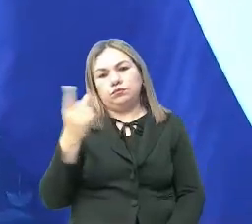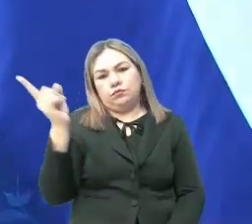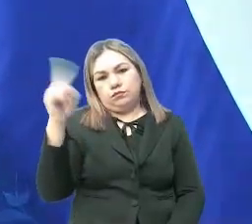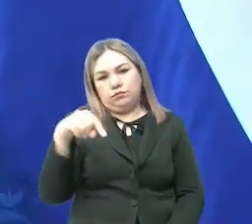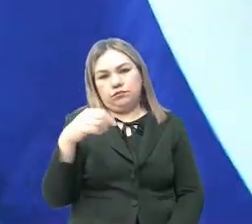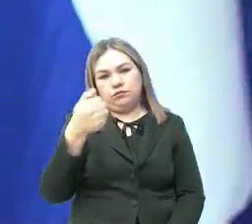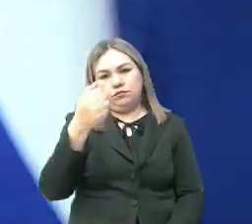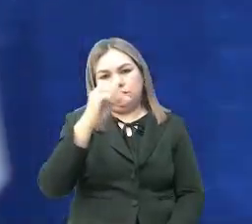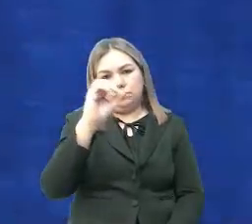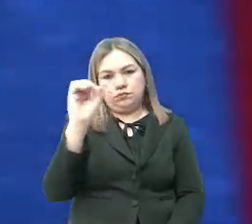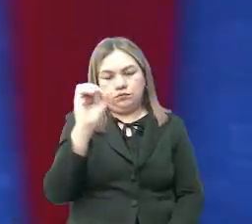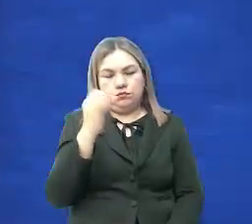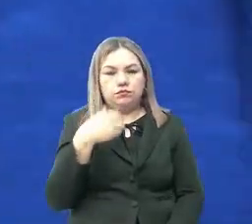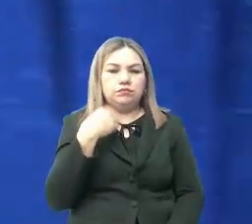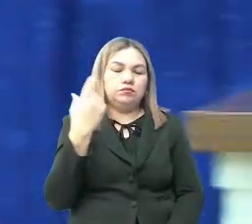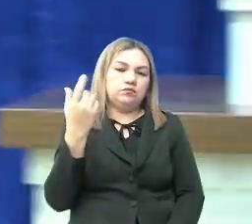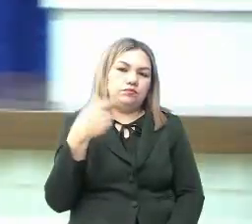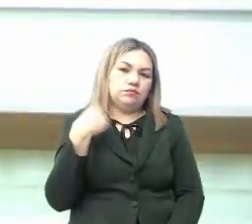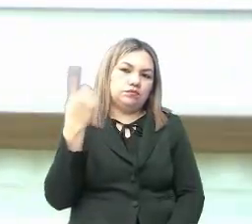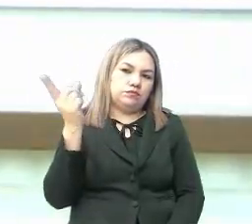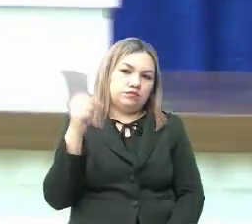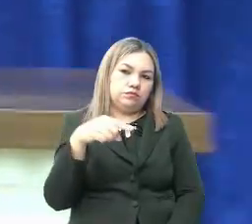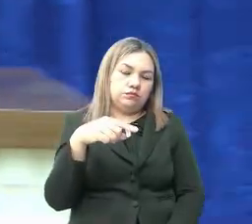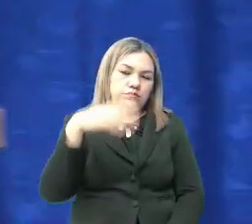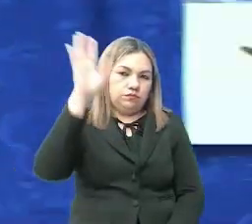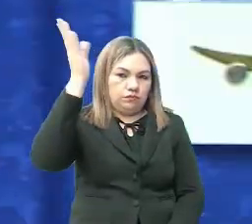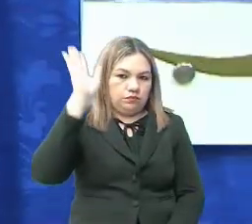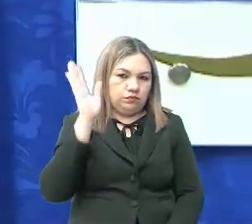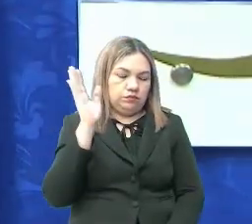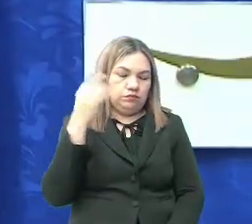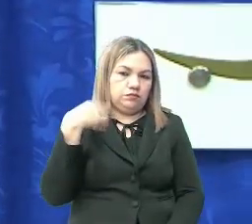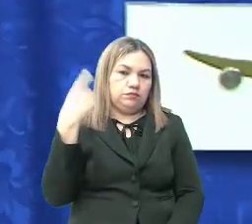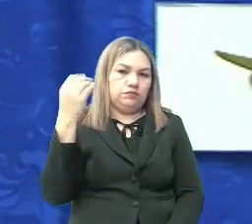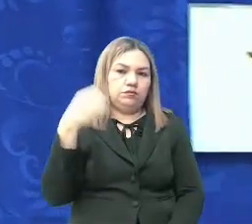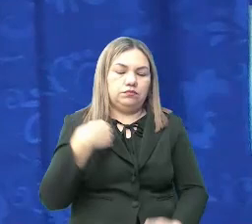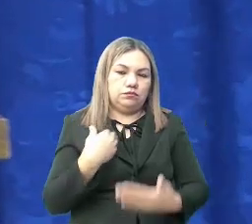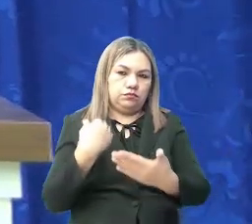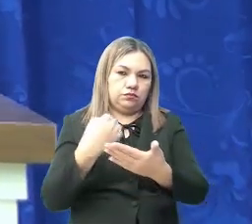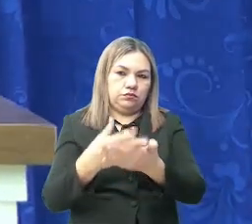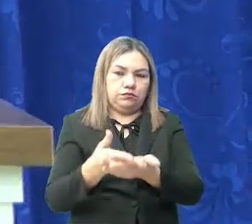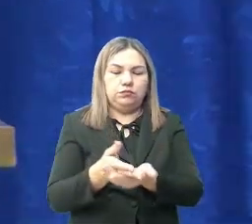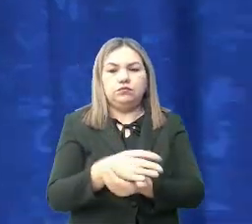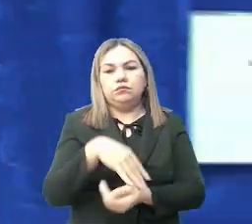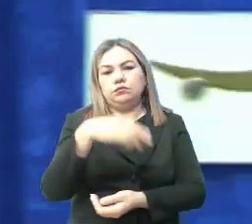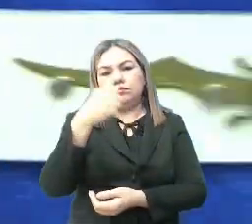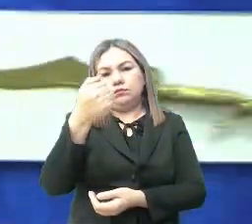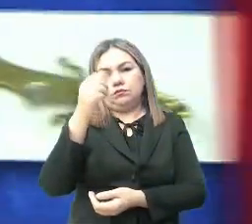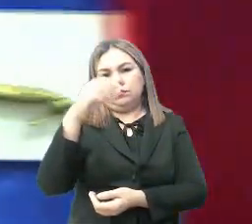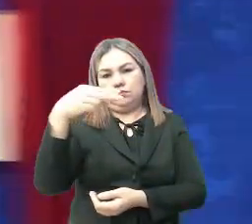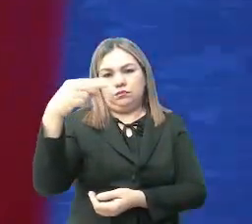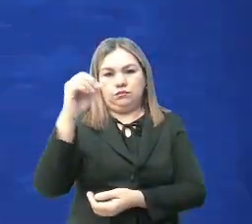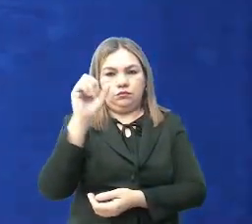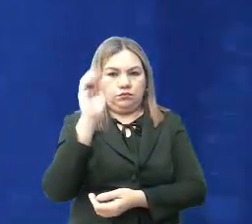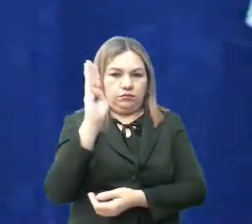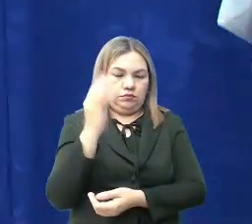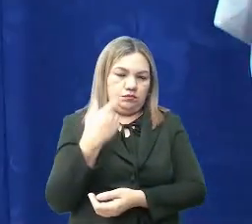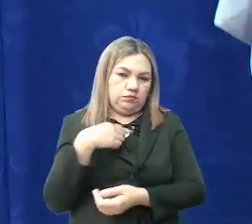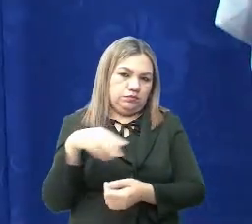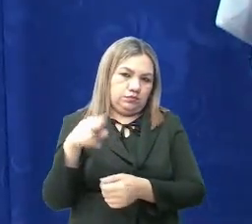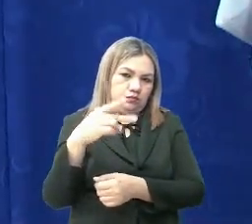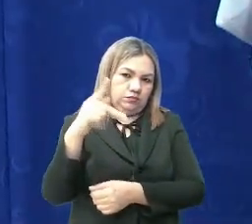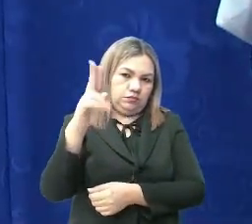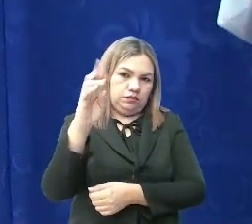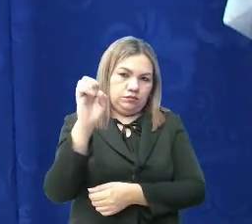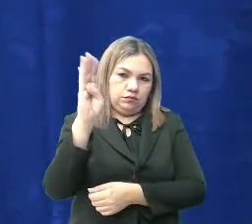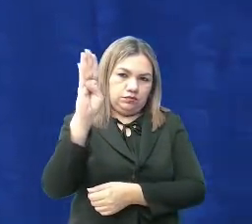You know what happened? Aod came. He need to set someone, because this person was miserable. The people of Israel was